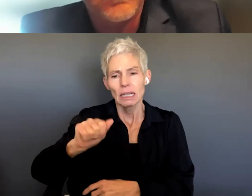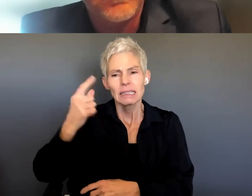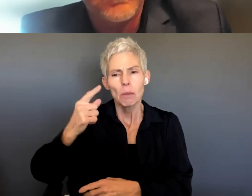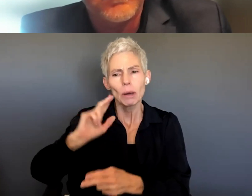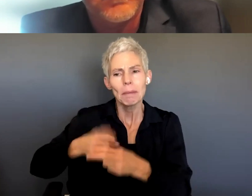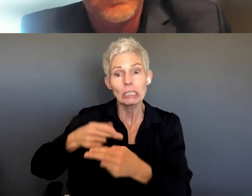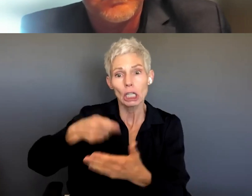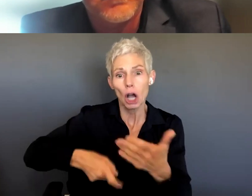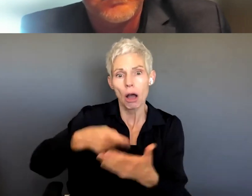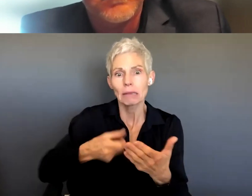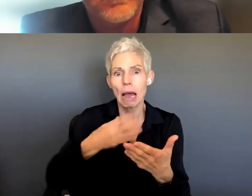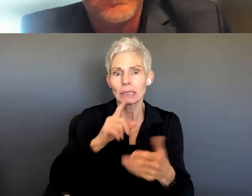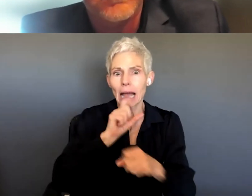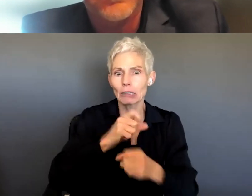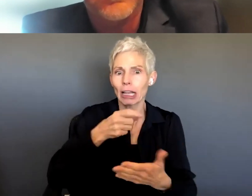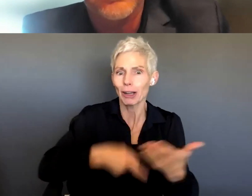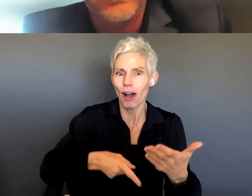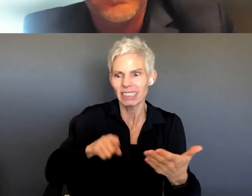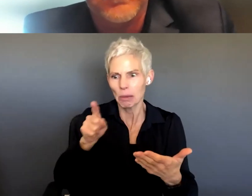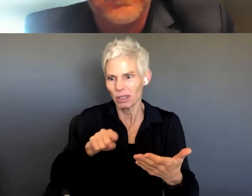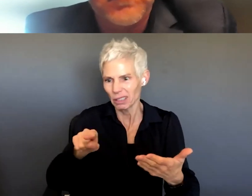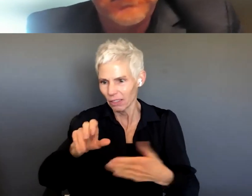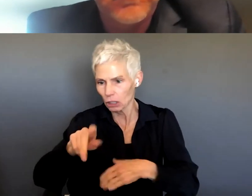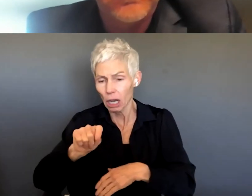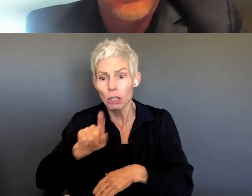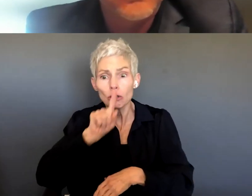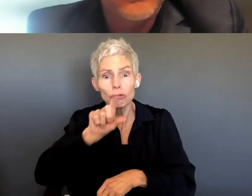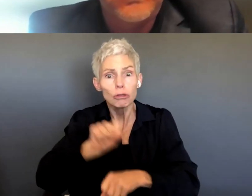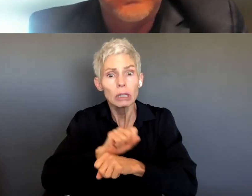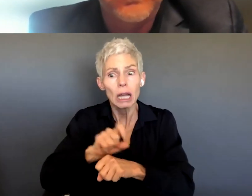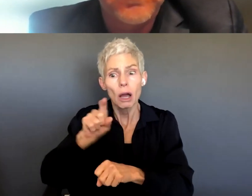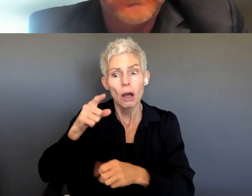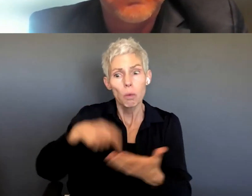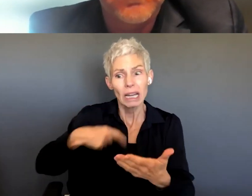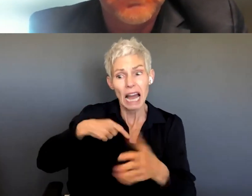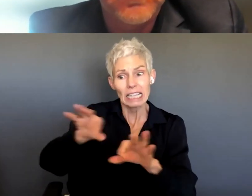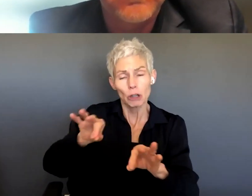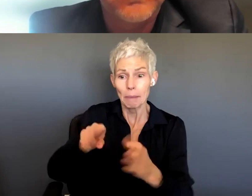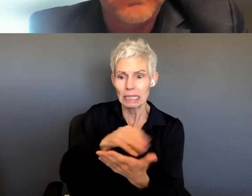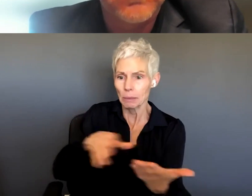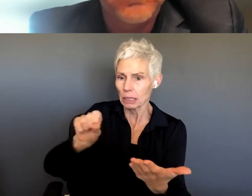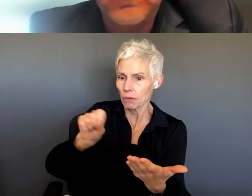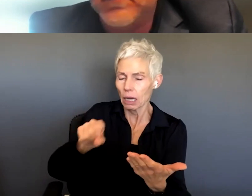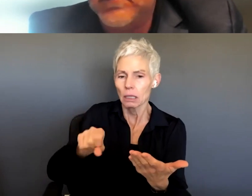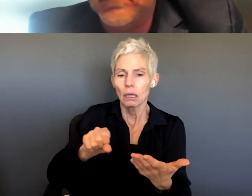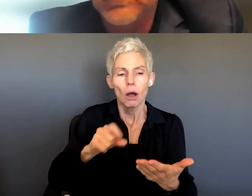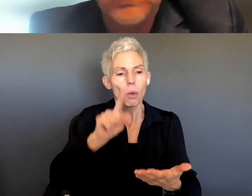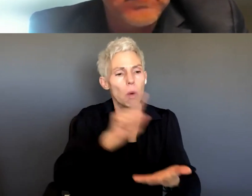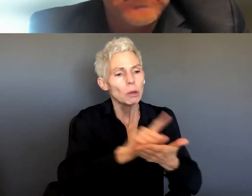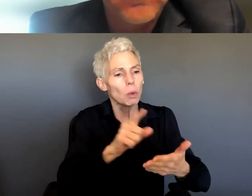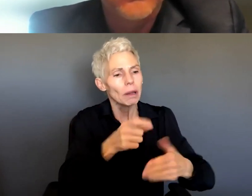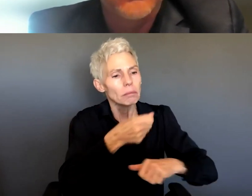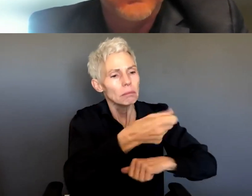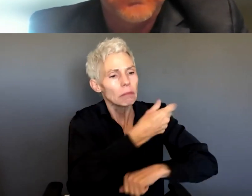cost in the chat, and it is expensive to do what I described. It's less expensive than a week in the hospital, but it's